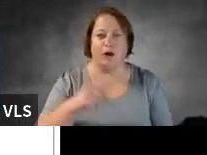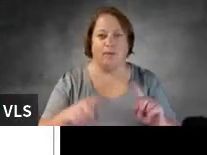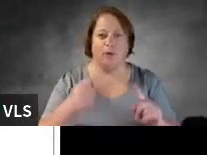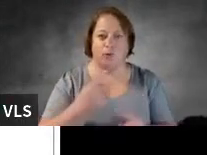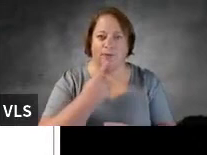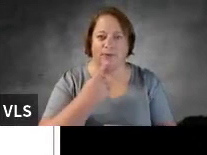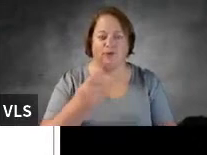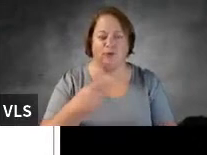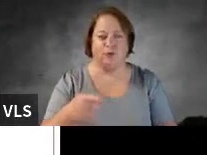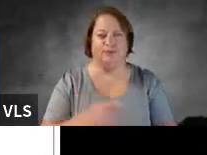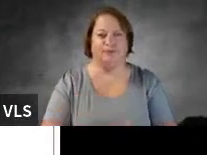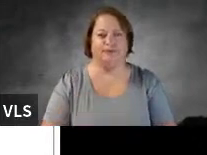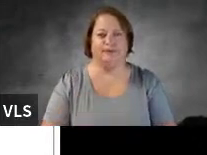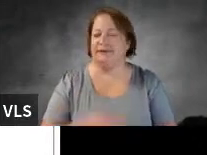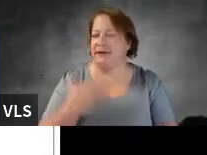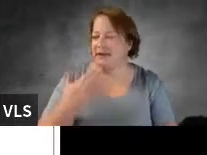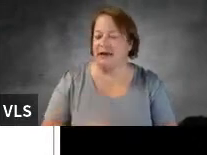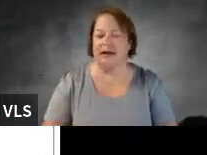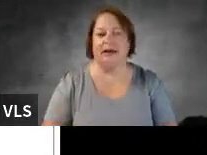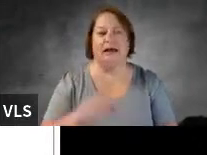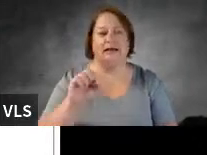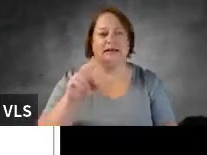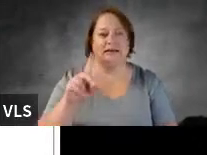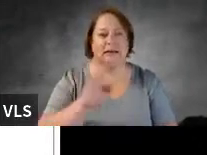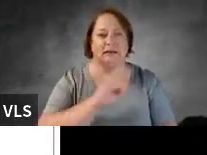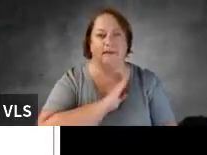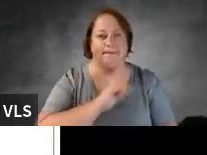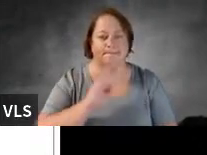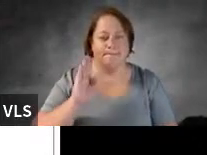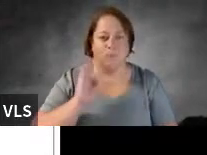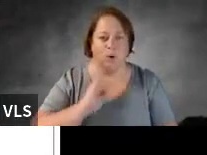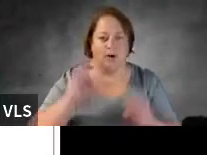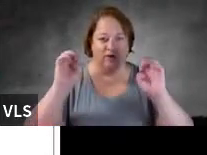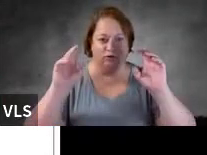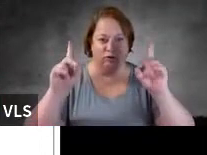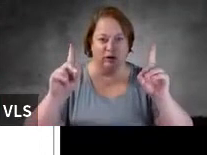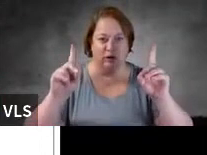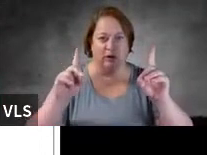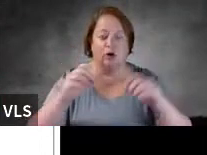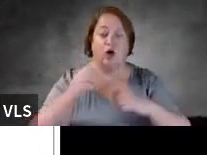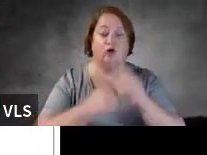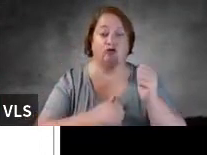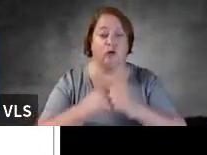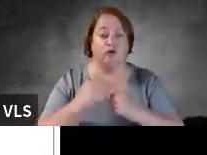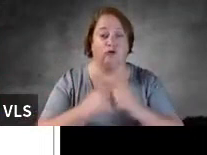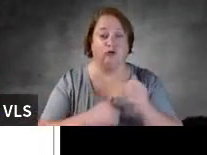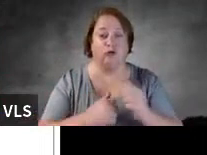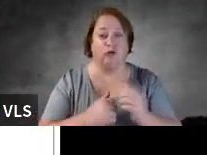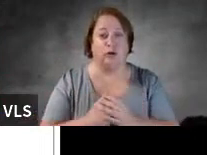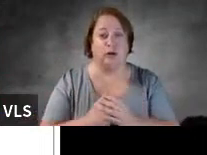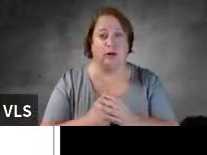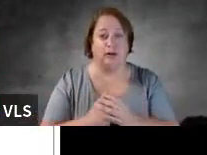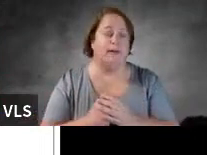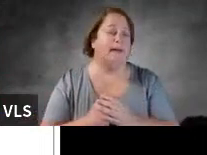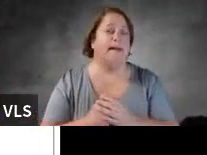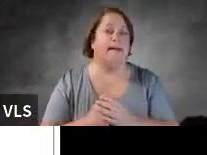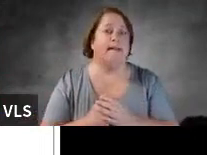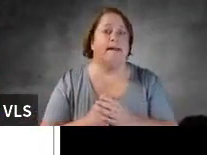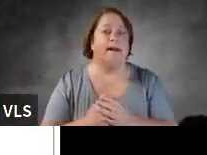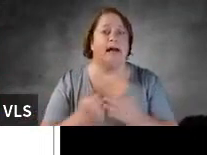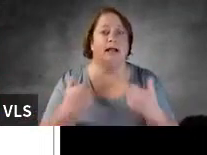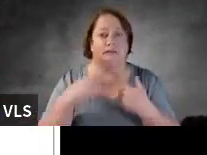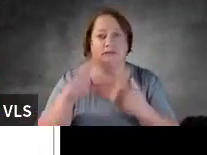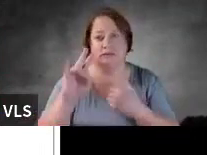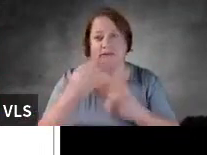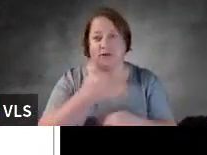missed. Thank you. SSD's Board of Education. Our structure, the SSD Board of Education consists of